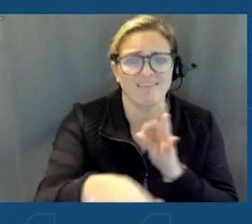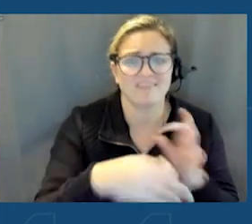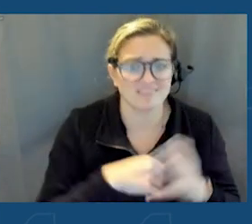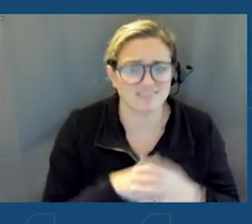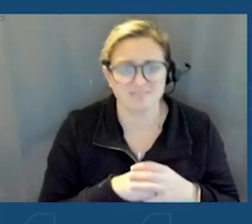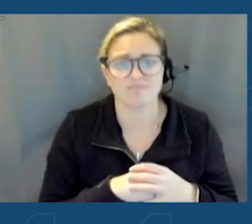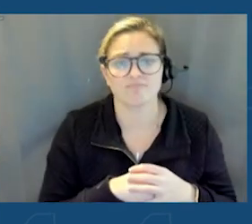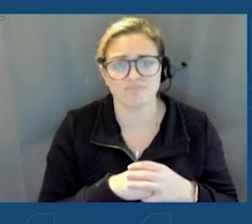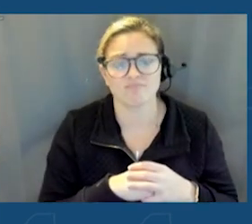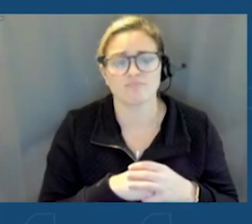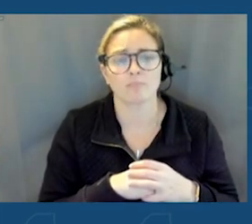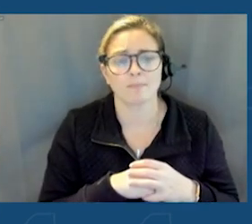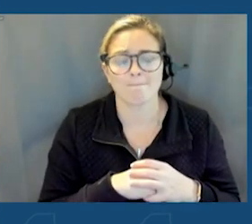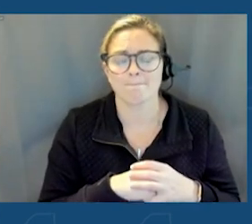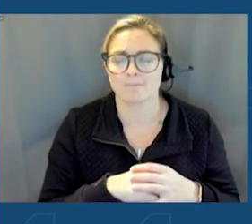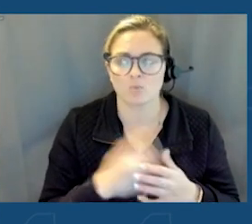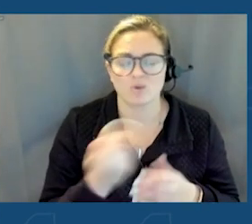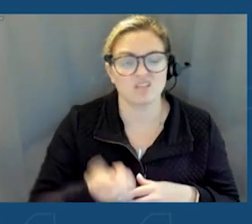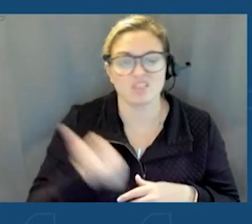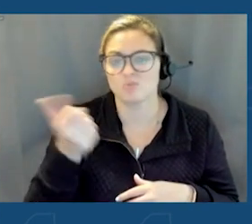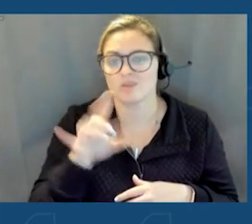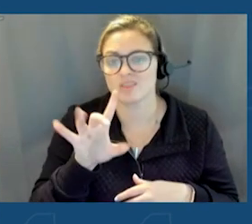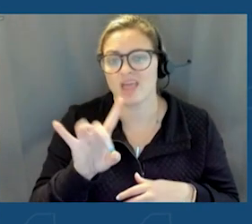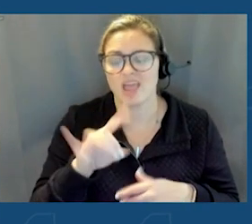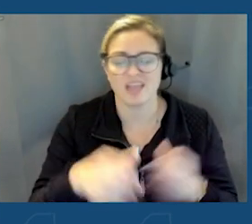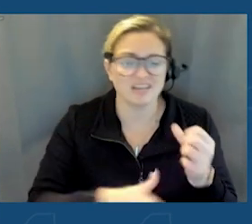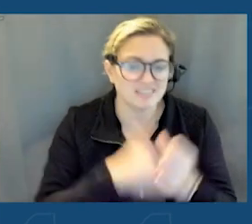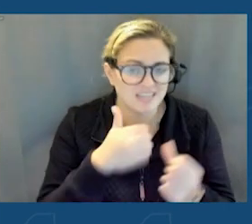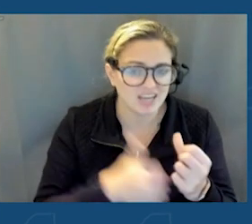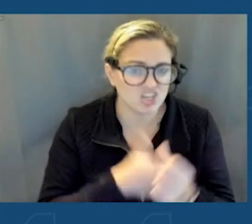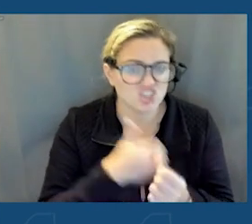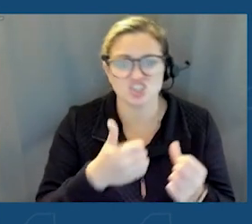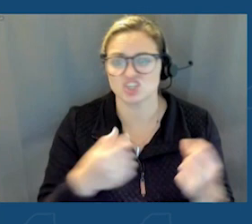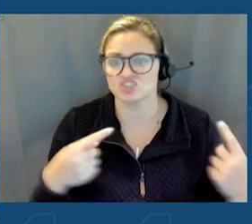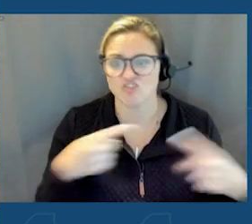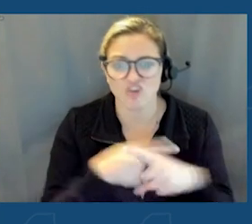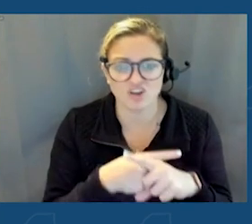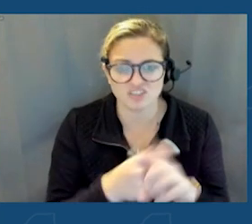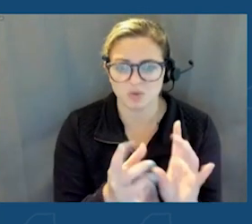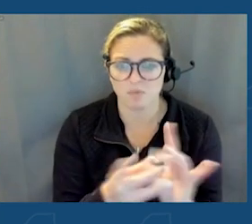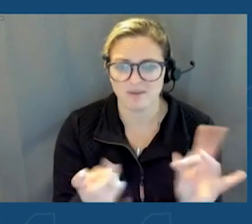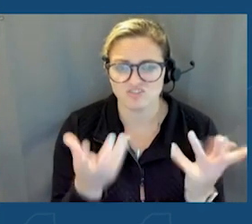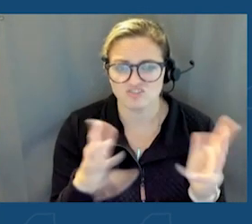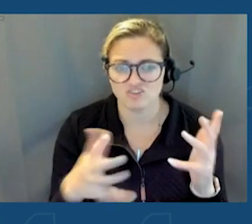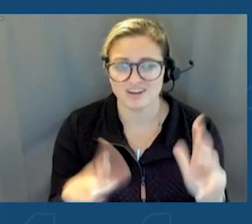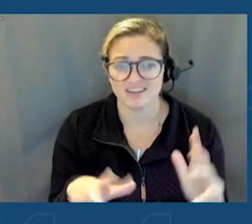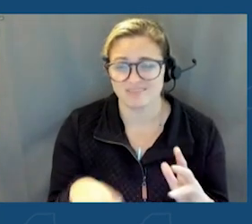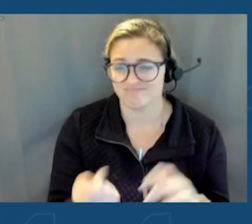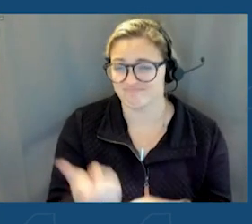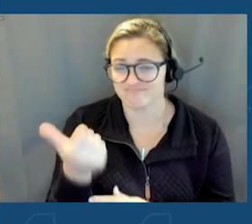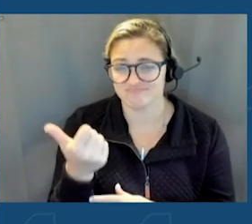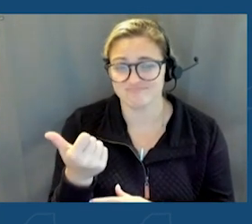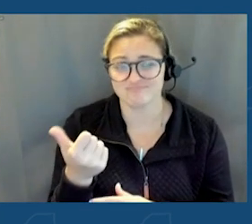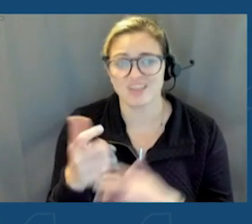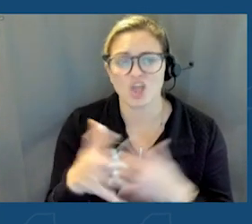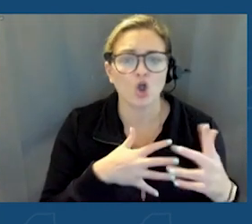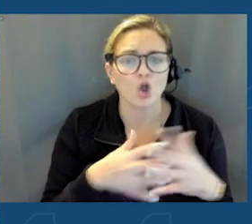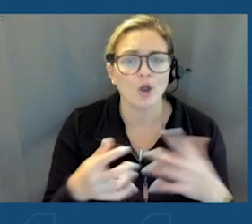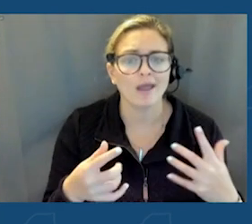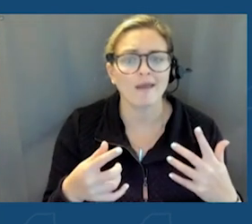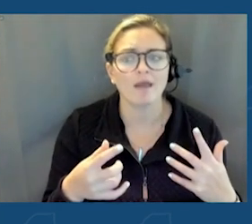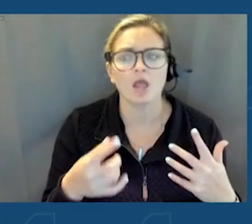having eliminated those 8 dangerous grade crossings the governor mentioned. Grade crossings where people used to wait